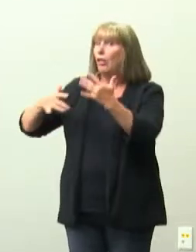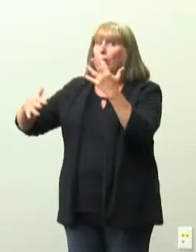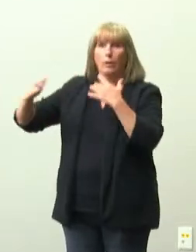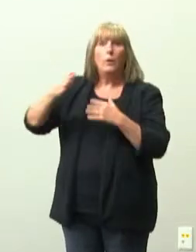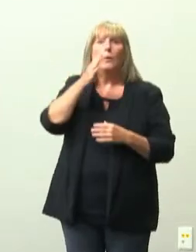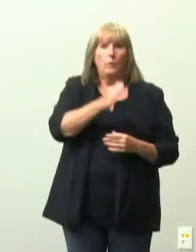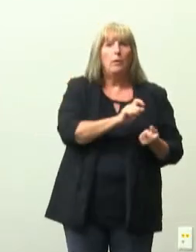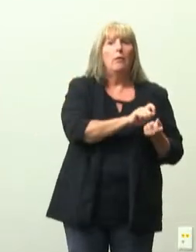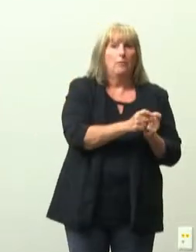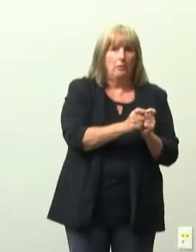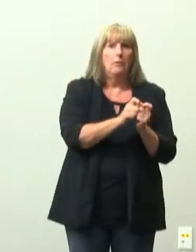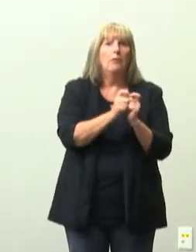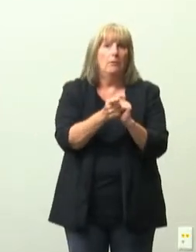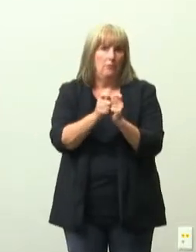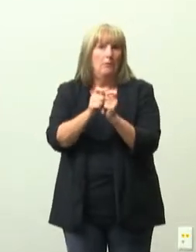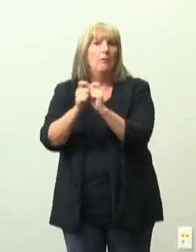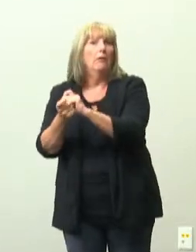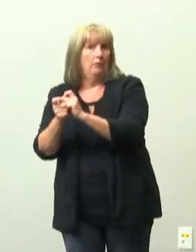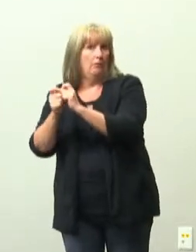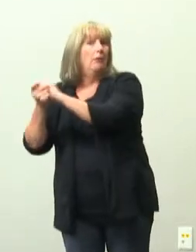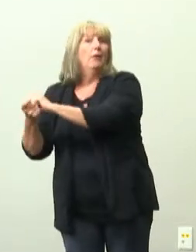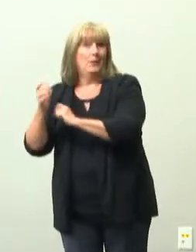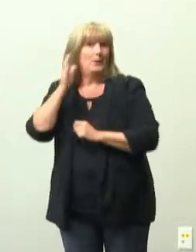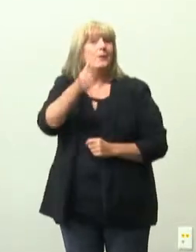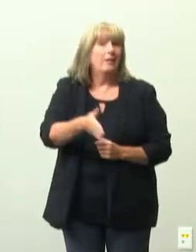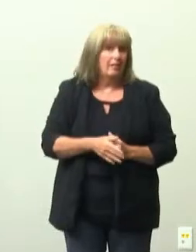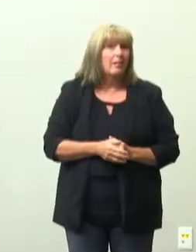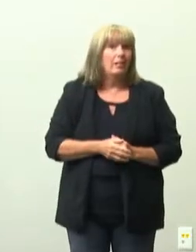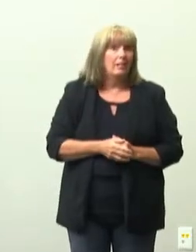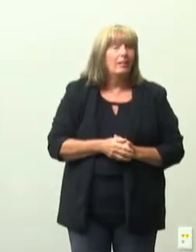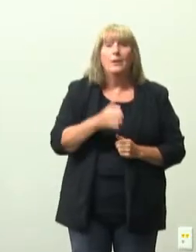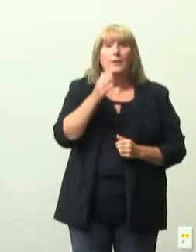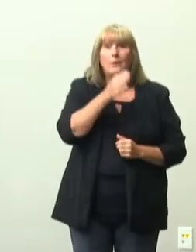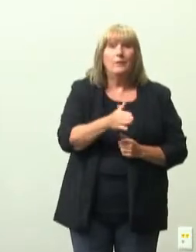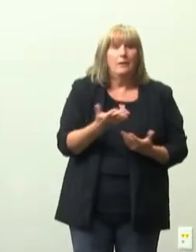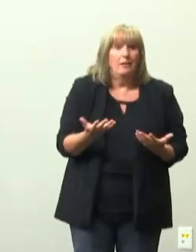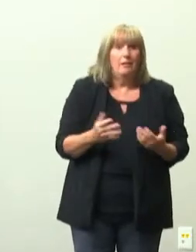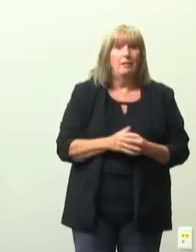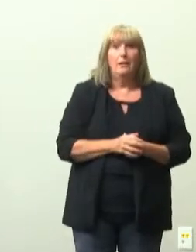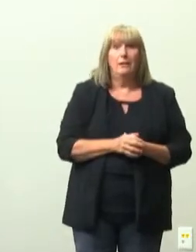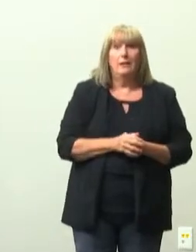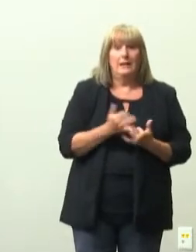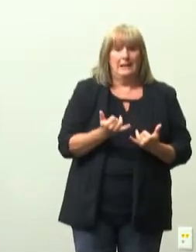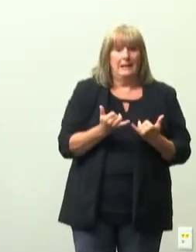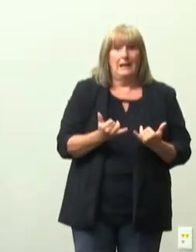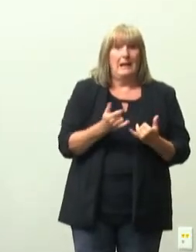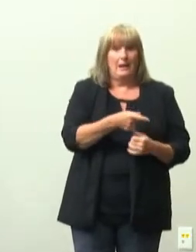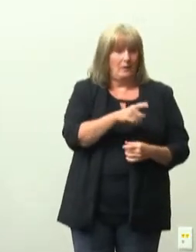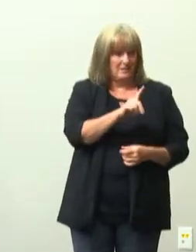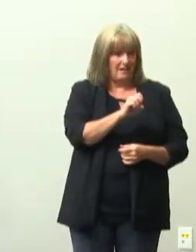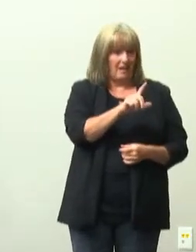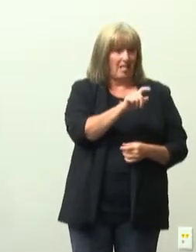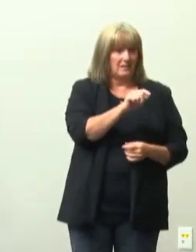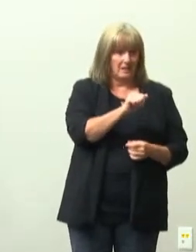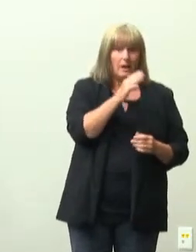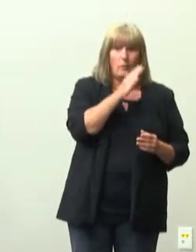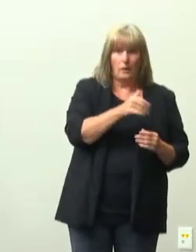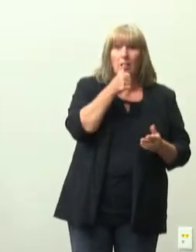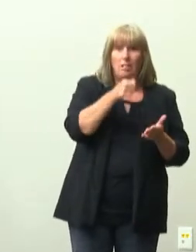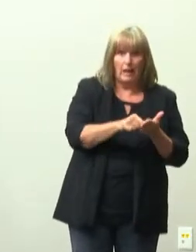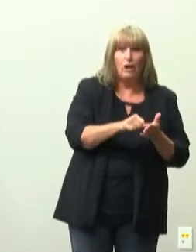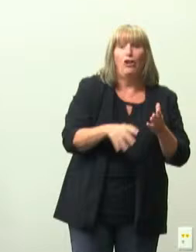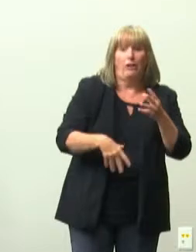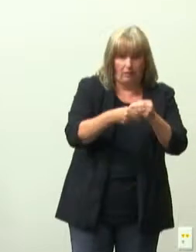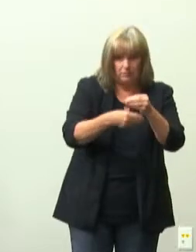be others. Lambda's on the horizon. We'll get down to Zeta if we don't absolutely crush this by getting